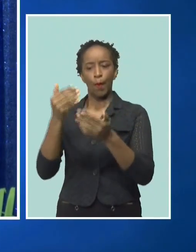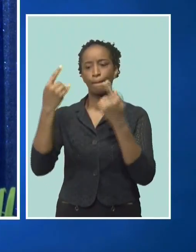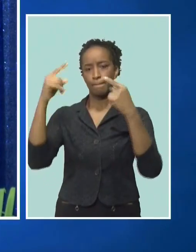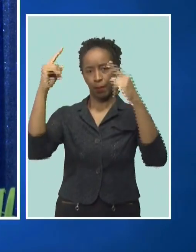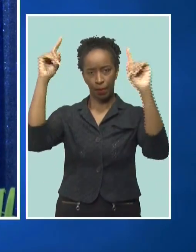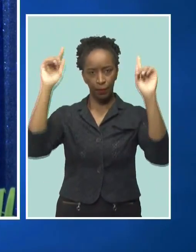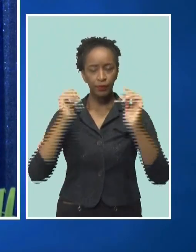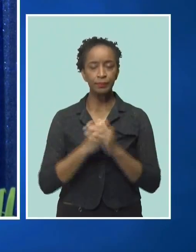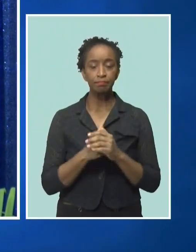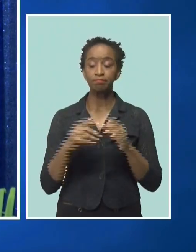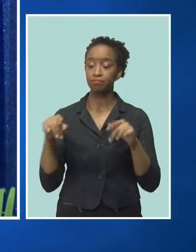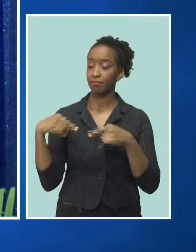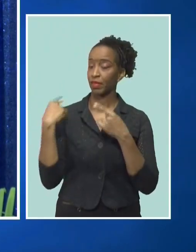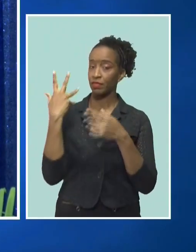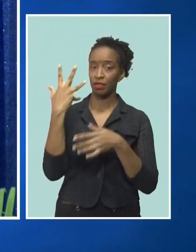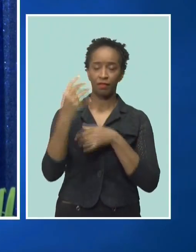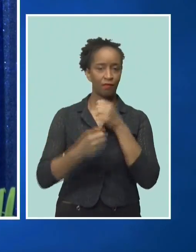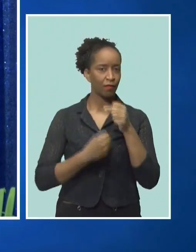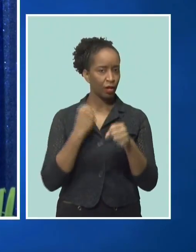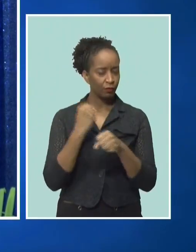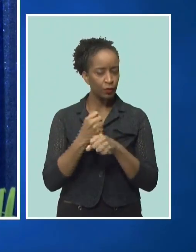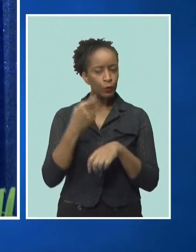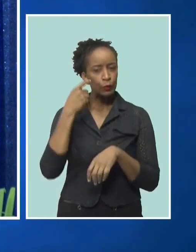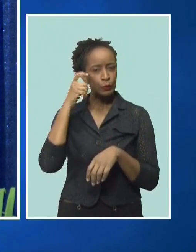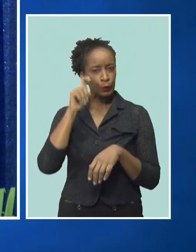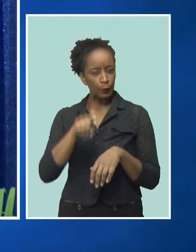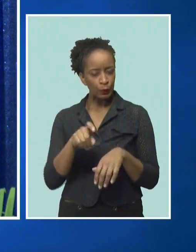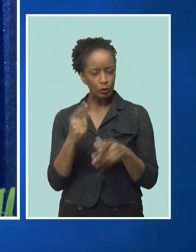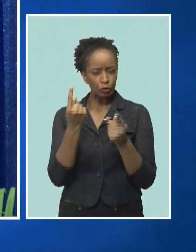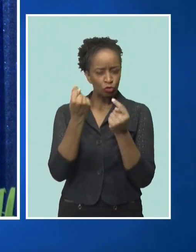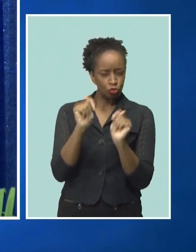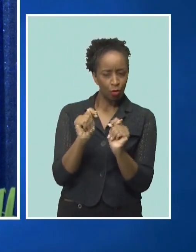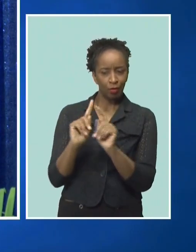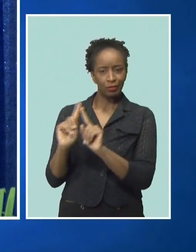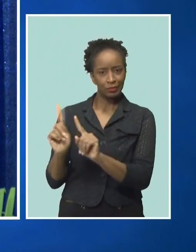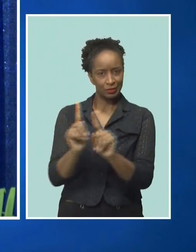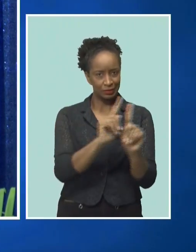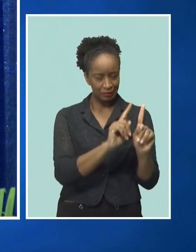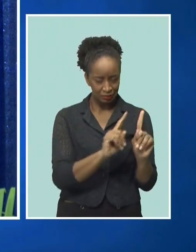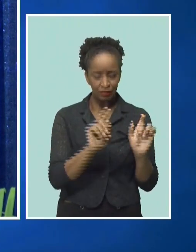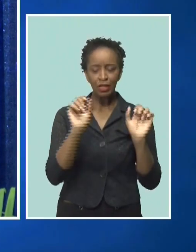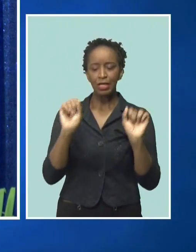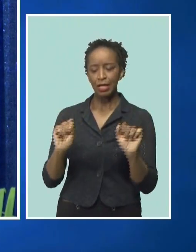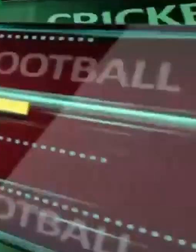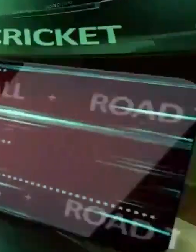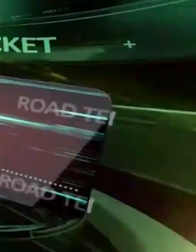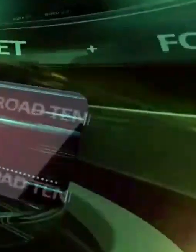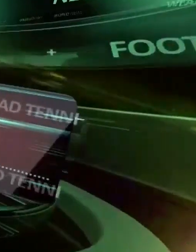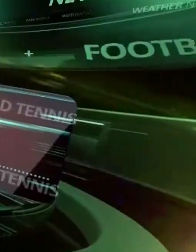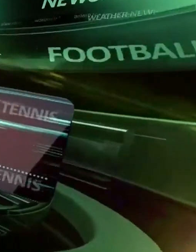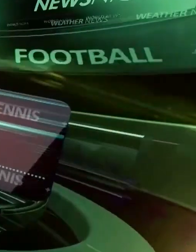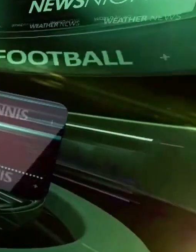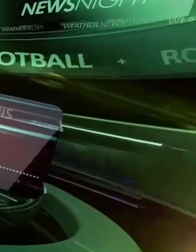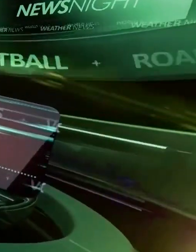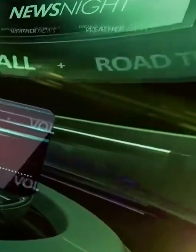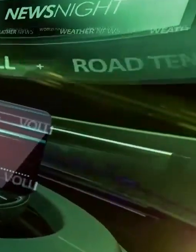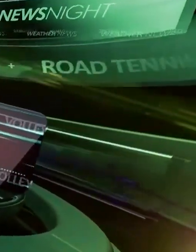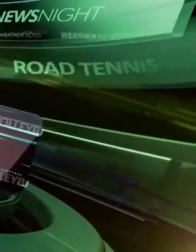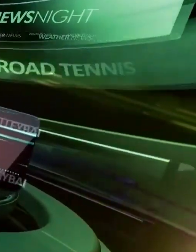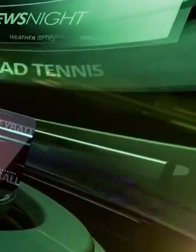when we take those bold steps, we not only discover our purpose, but we also help others discover theirs.